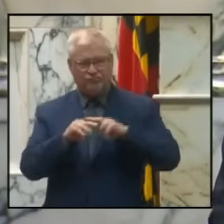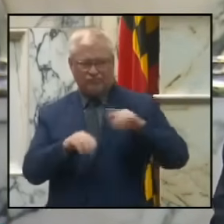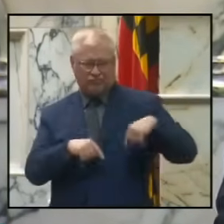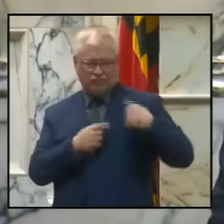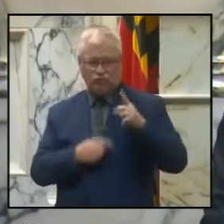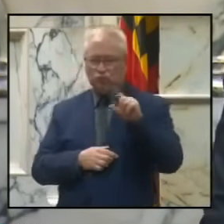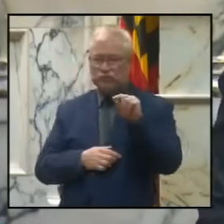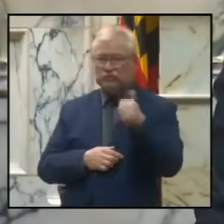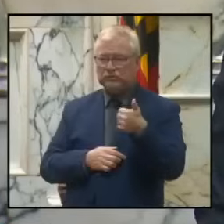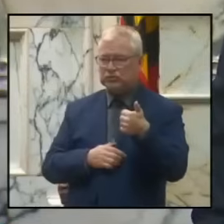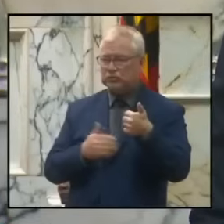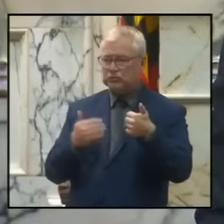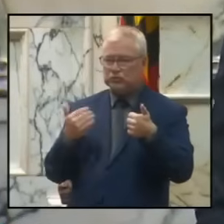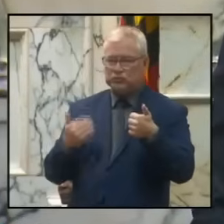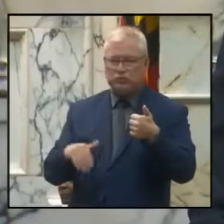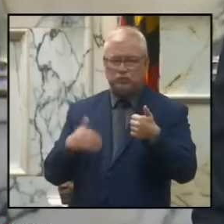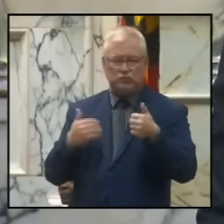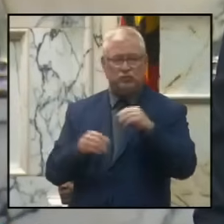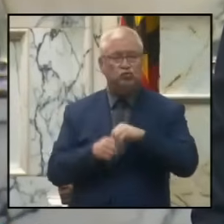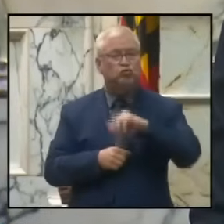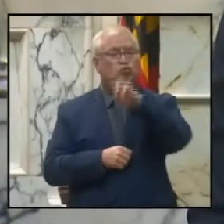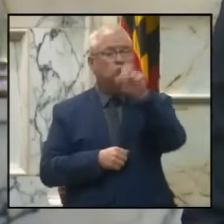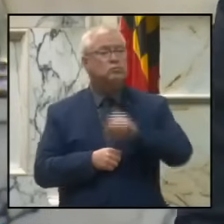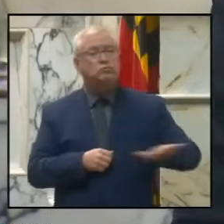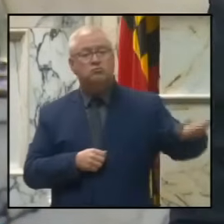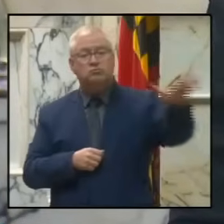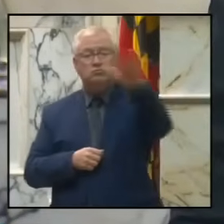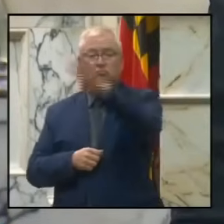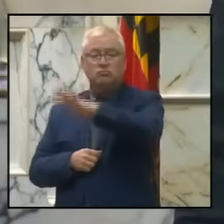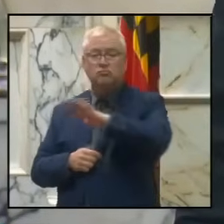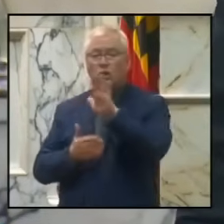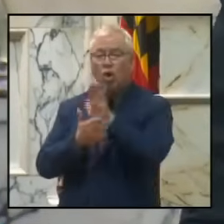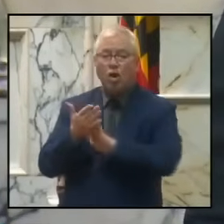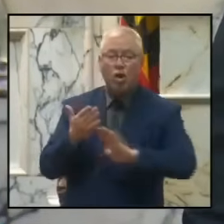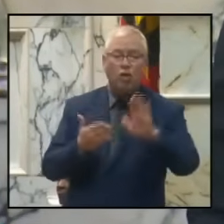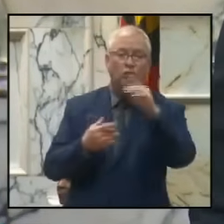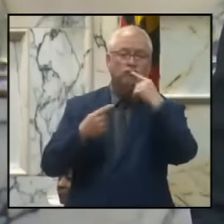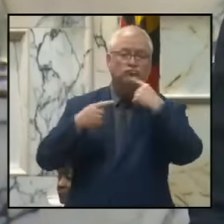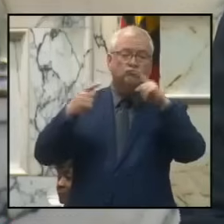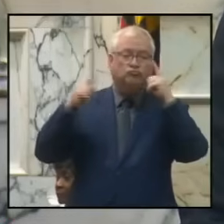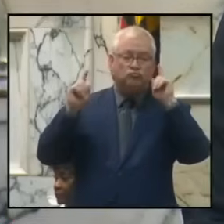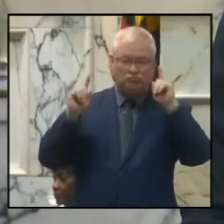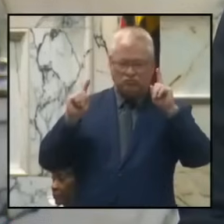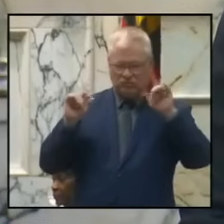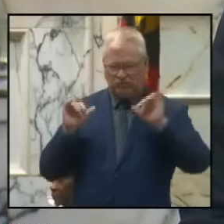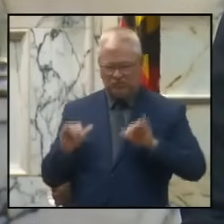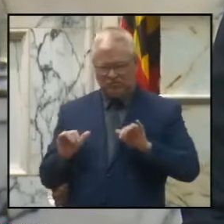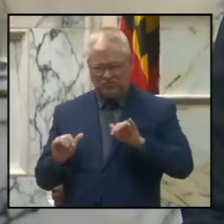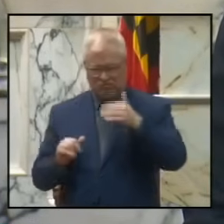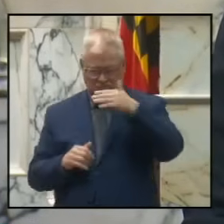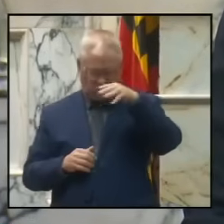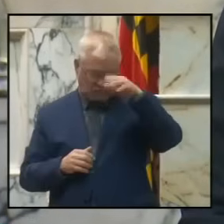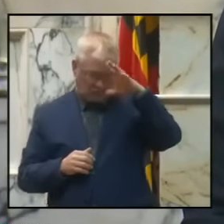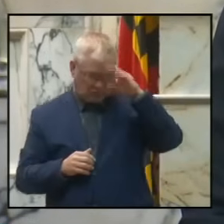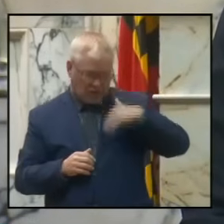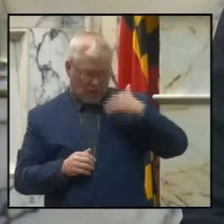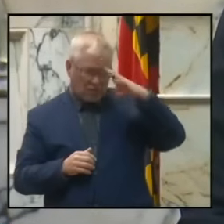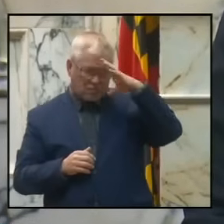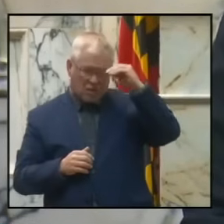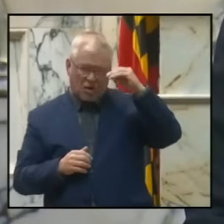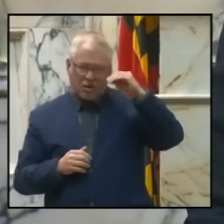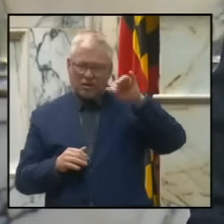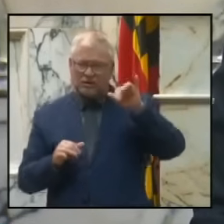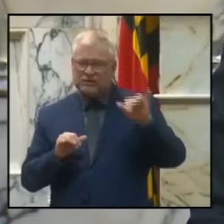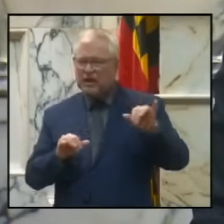Across the country, college attainment levels are now the same as they were for men and boys as they were in